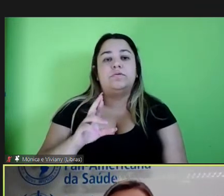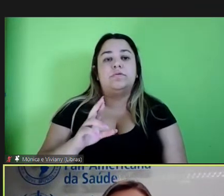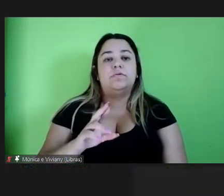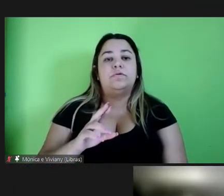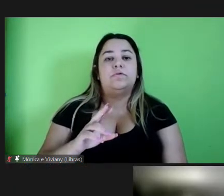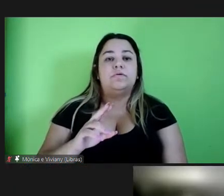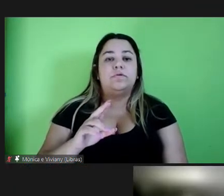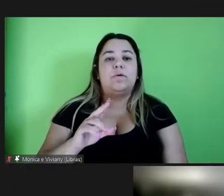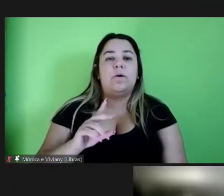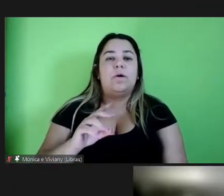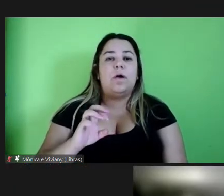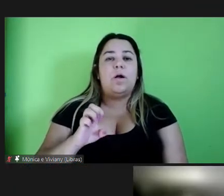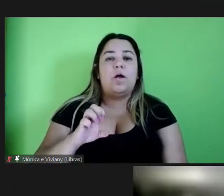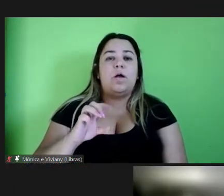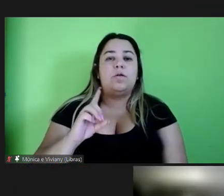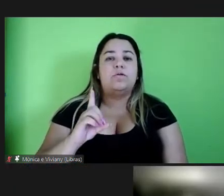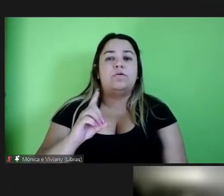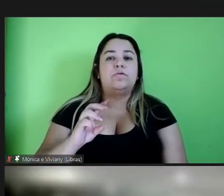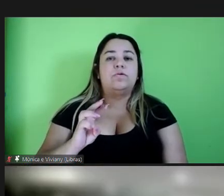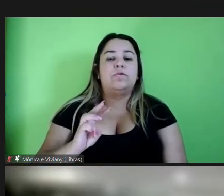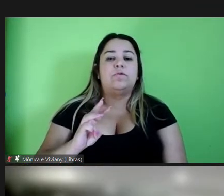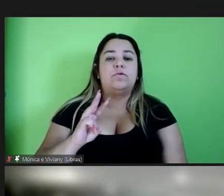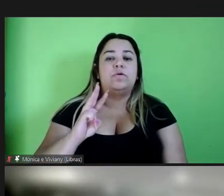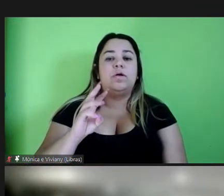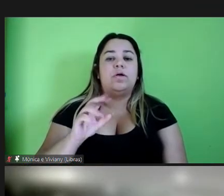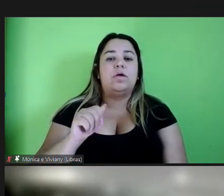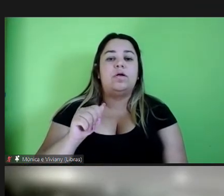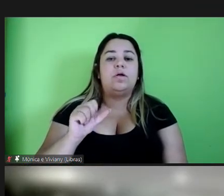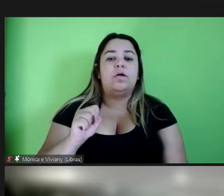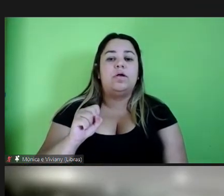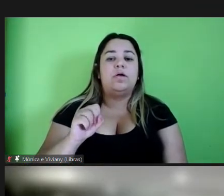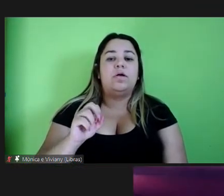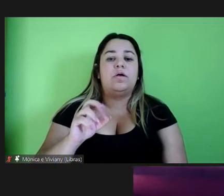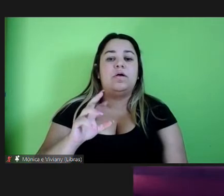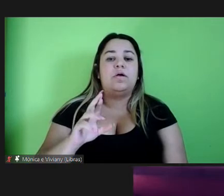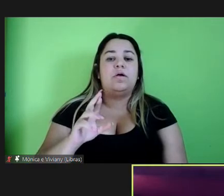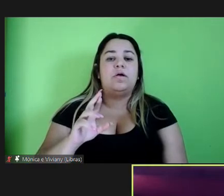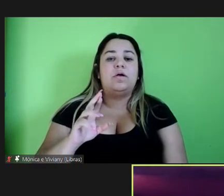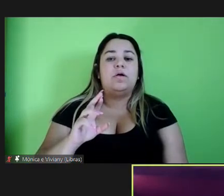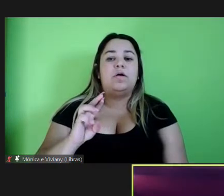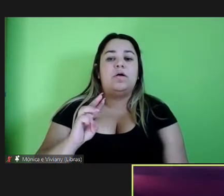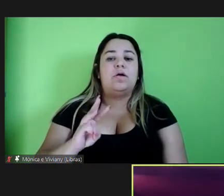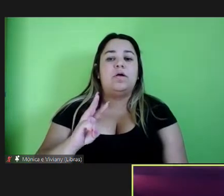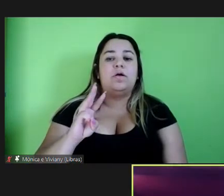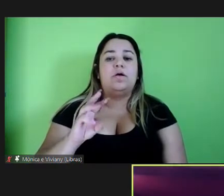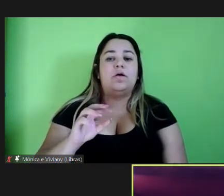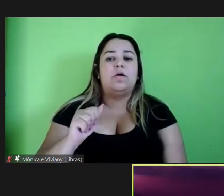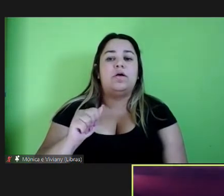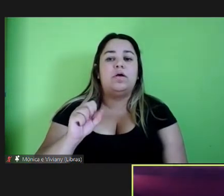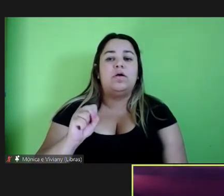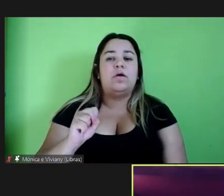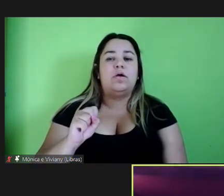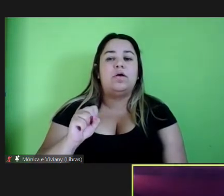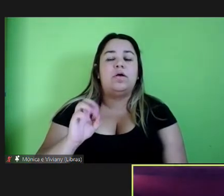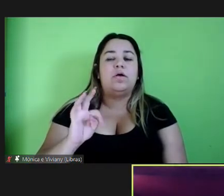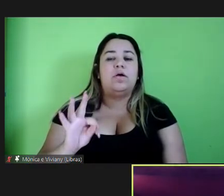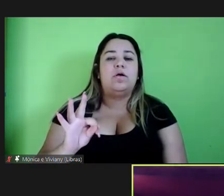Dr. Rosetta West. Doctor, you have 15 minutes. Thank you. Can you hear me